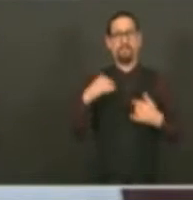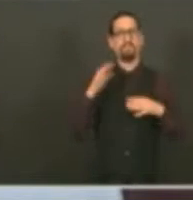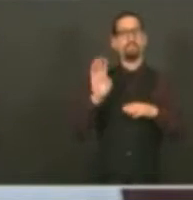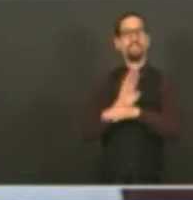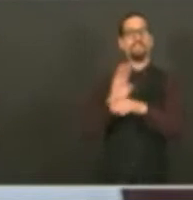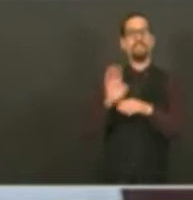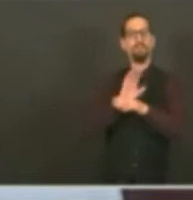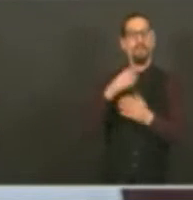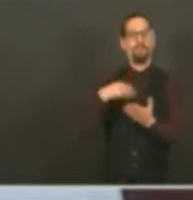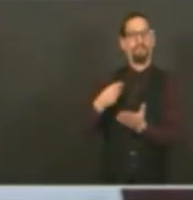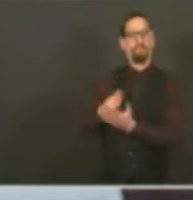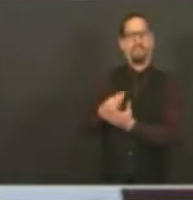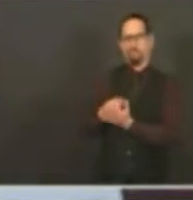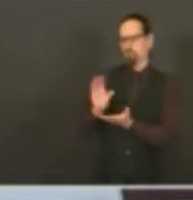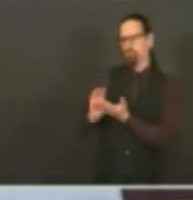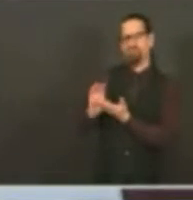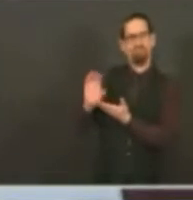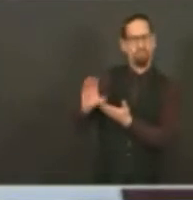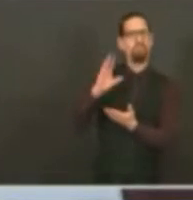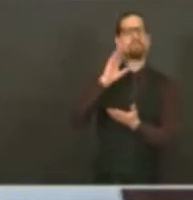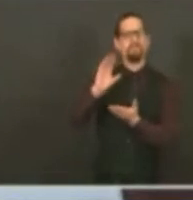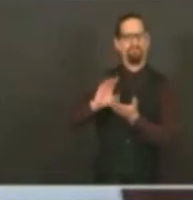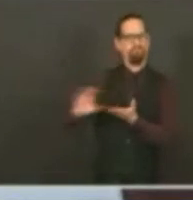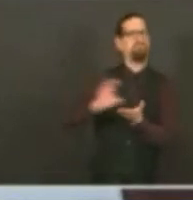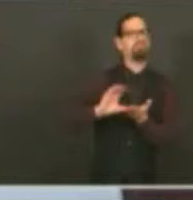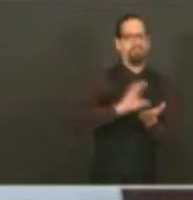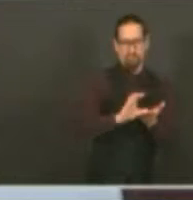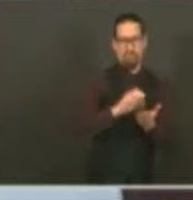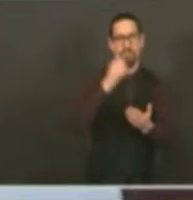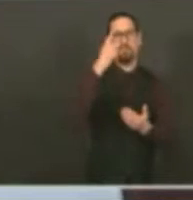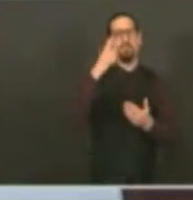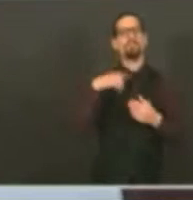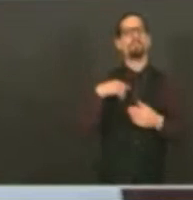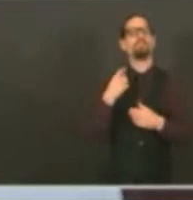relief for the one more week that we're in the pause.